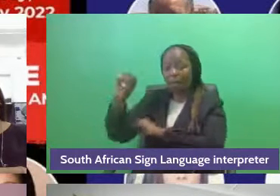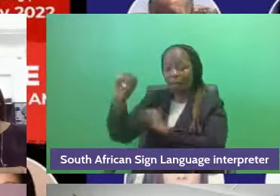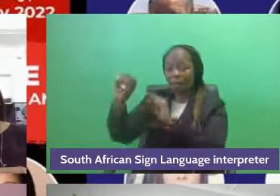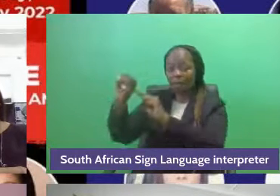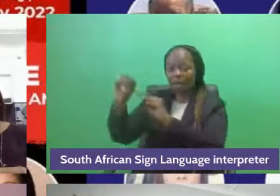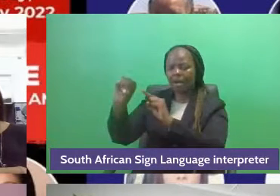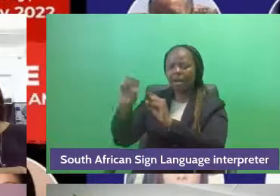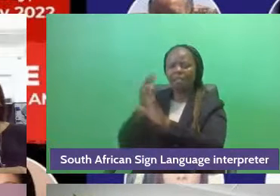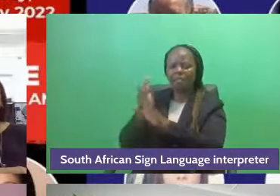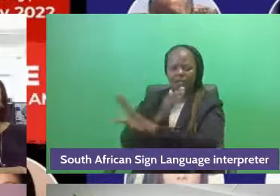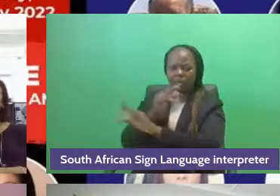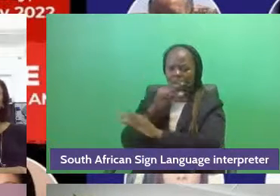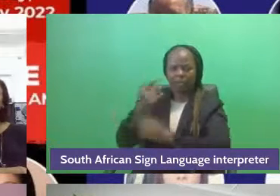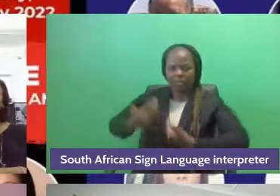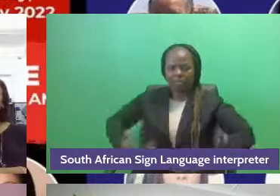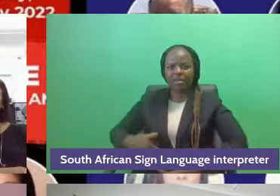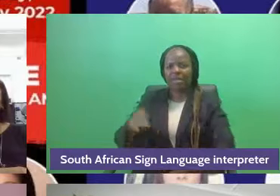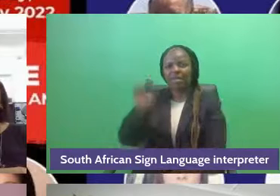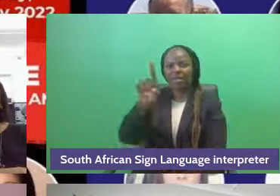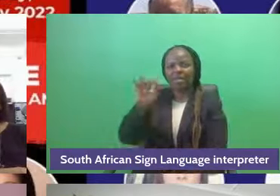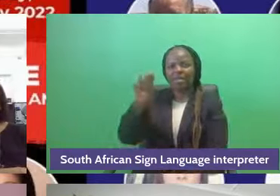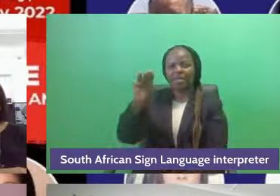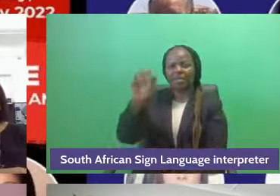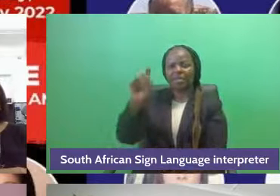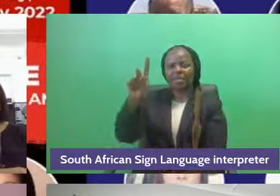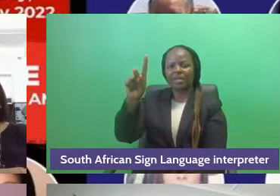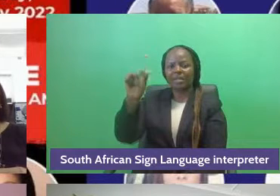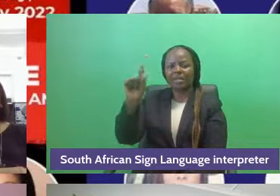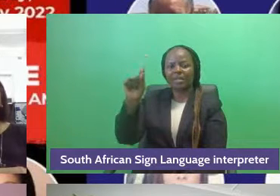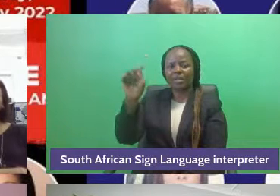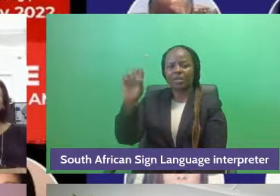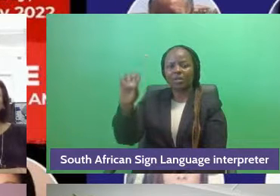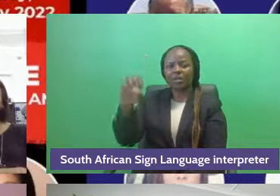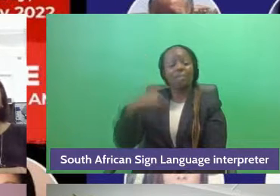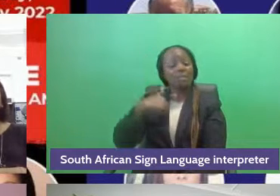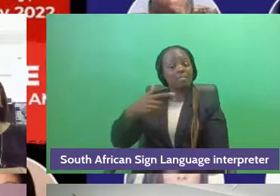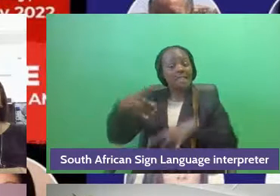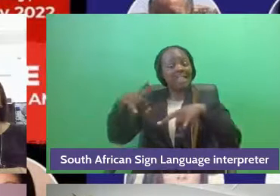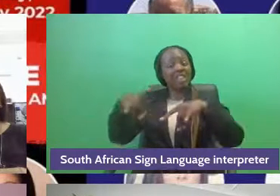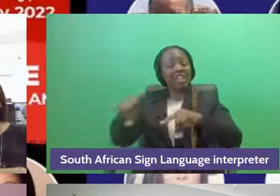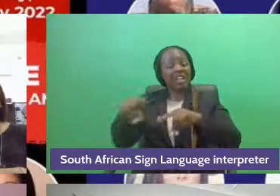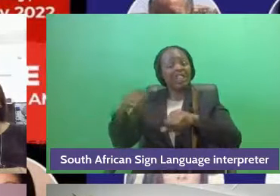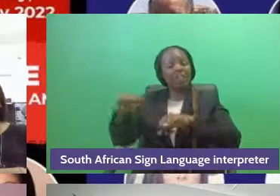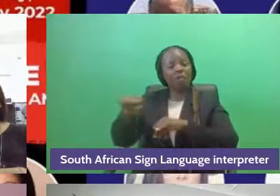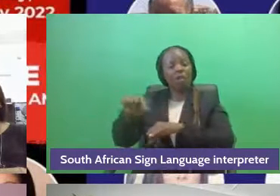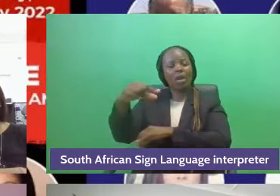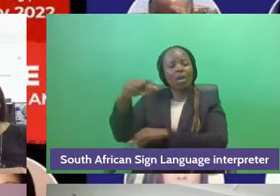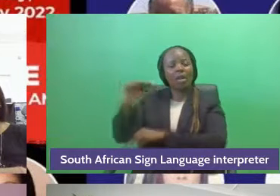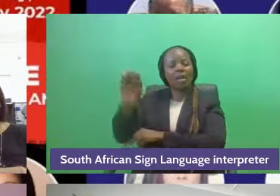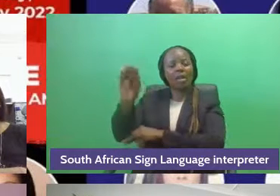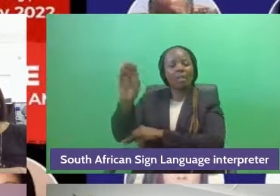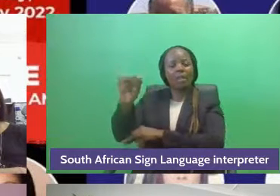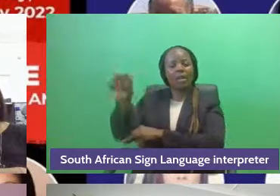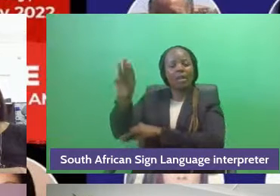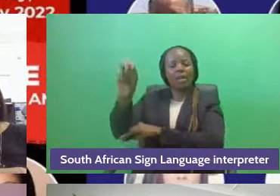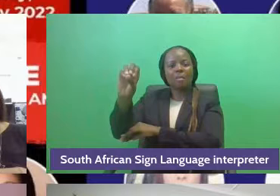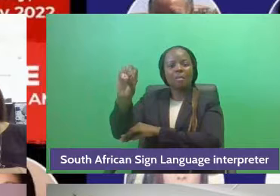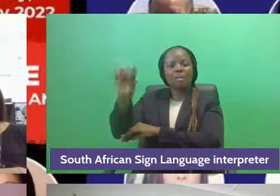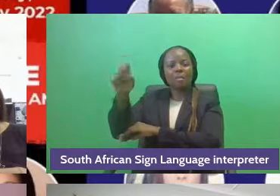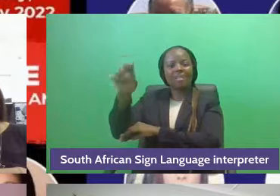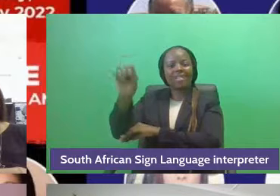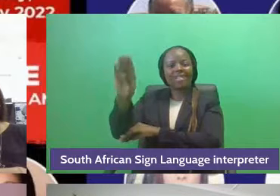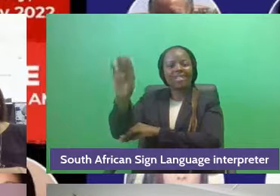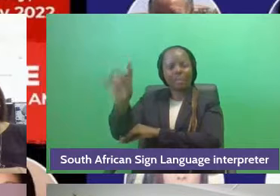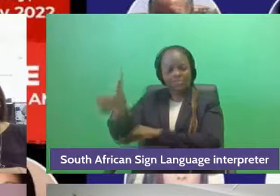earlier, I'm Dimakacho Mulusi, the chairperson of Bahamutibi LGBTI, the founder and the project lead